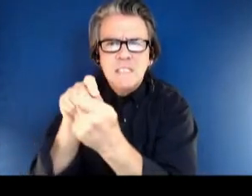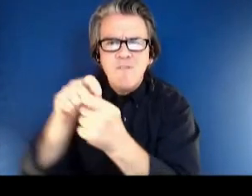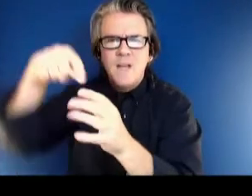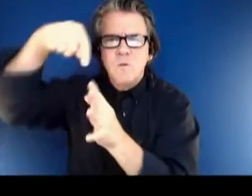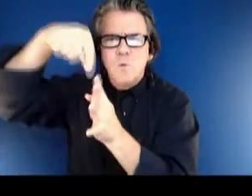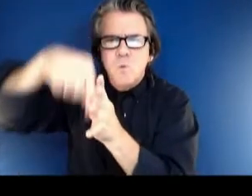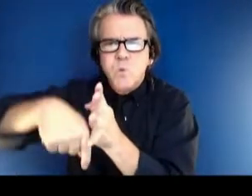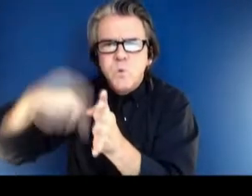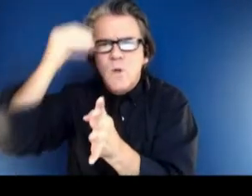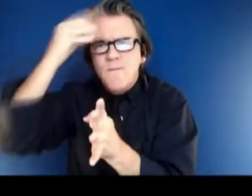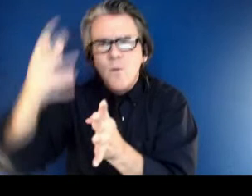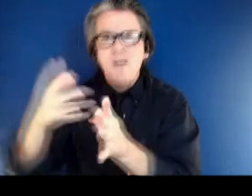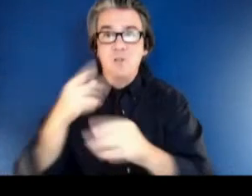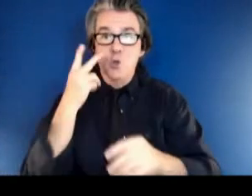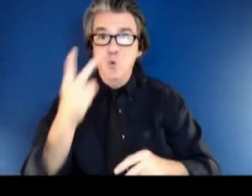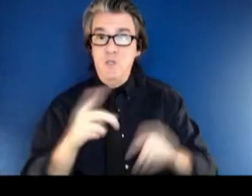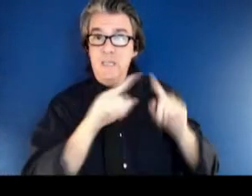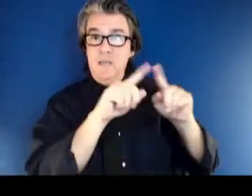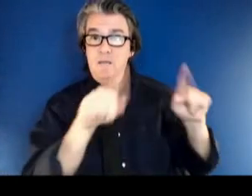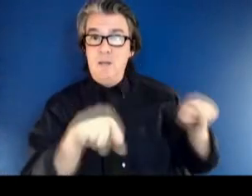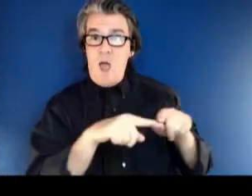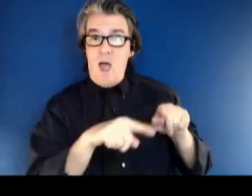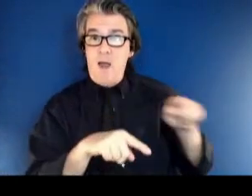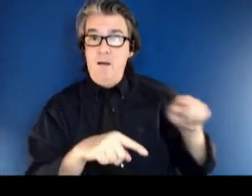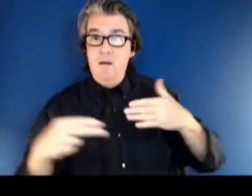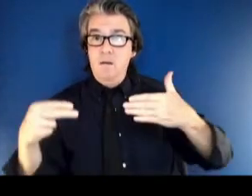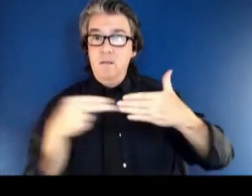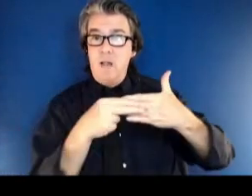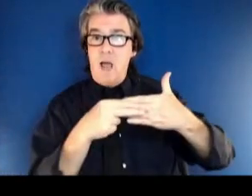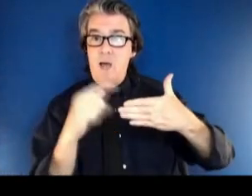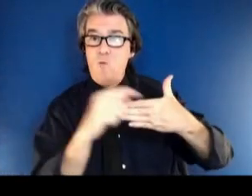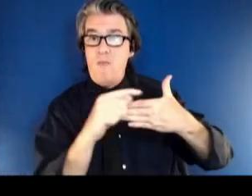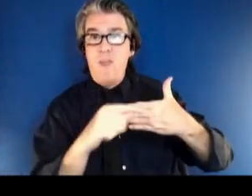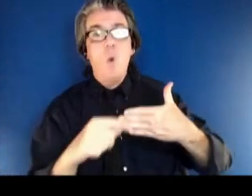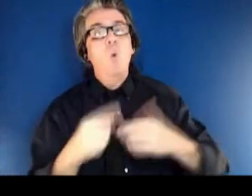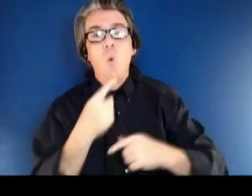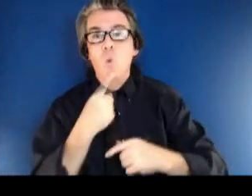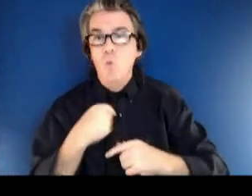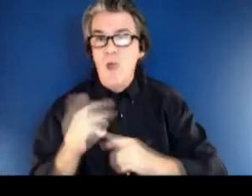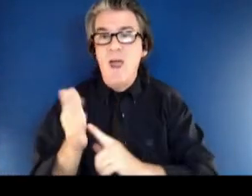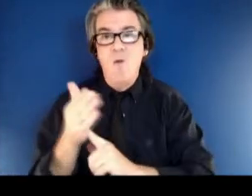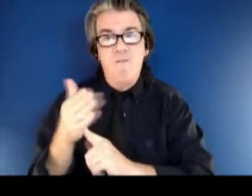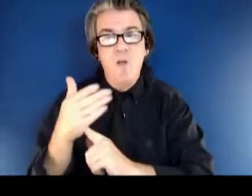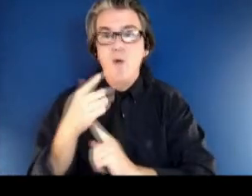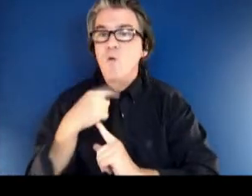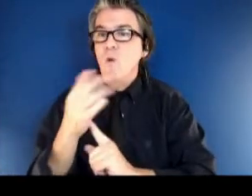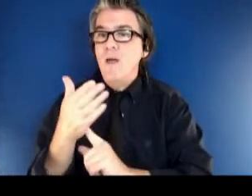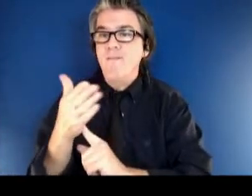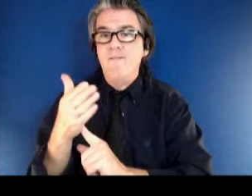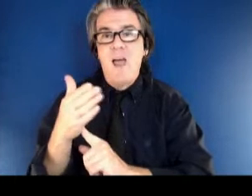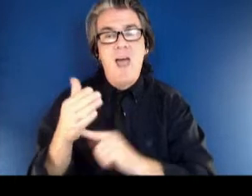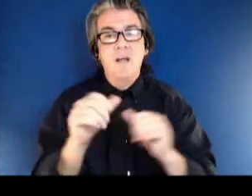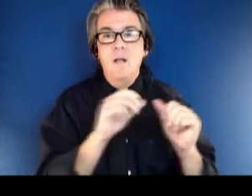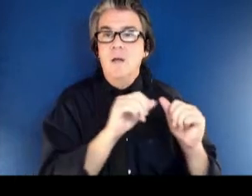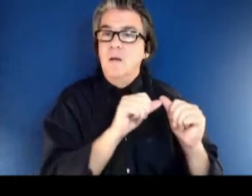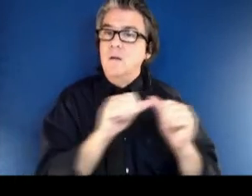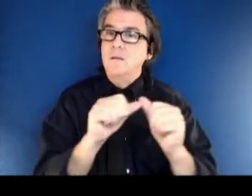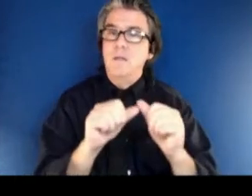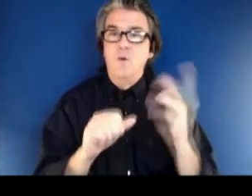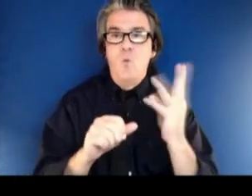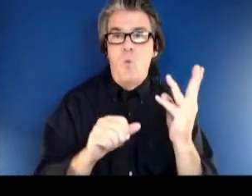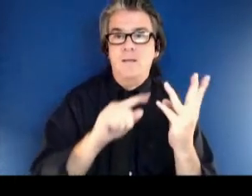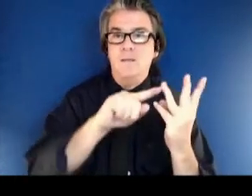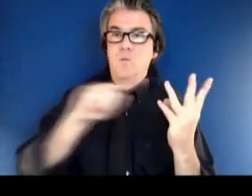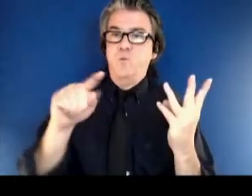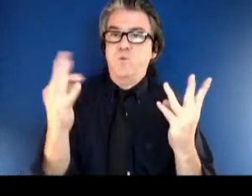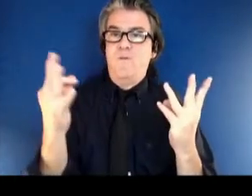so the National Weather Service, and what you're seeing in the slide here, shows that they have issued red flag warnings for this event for pretty much the majority